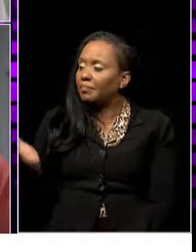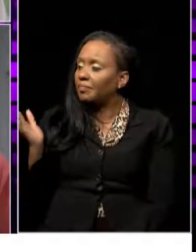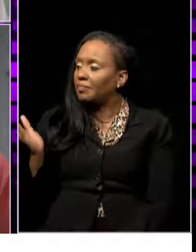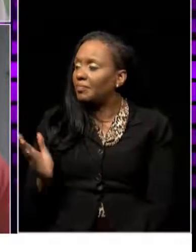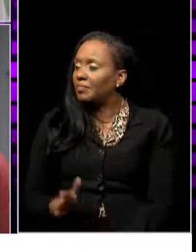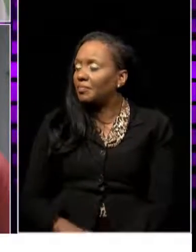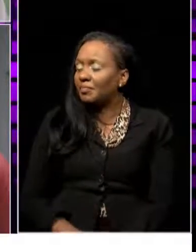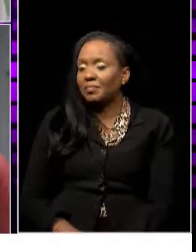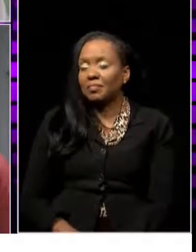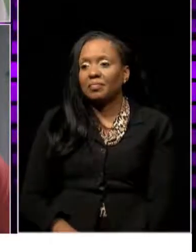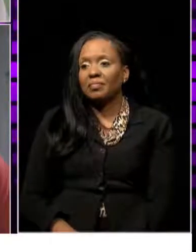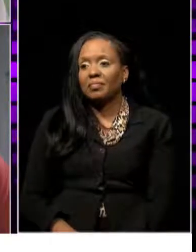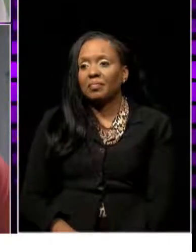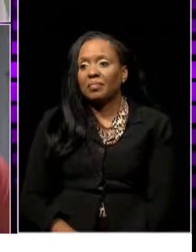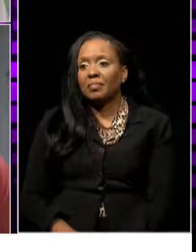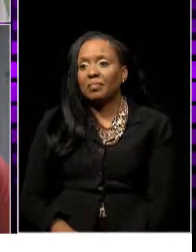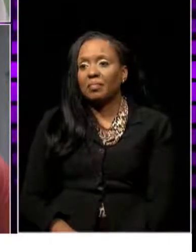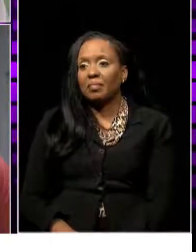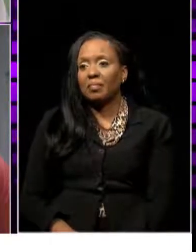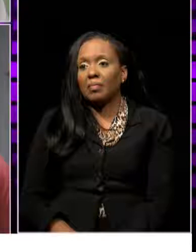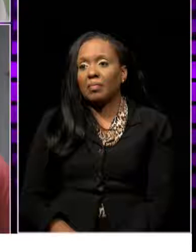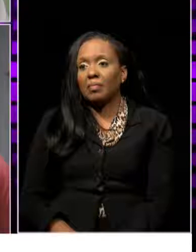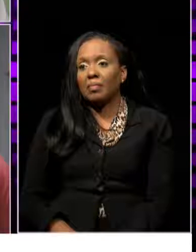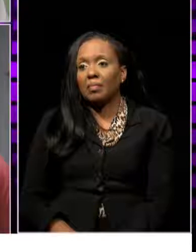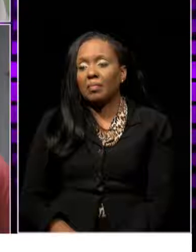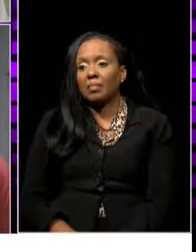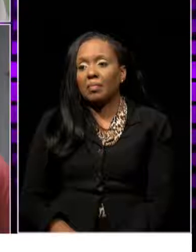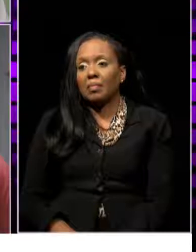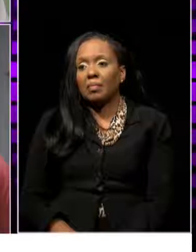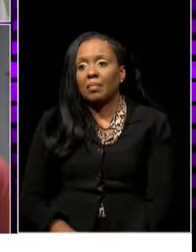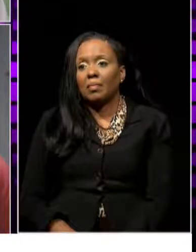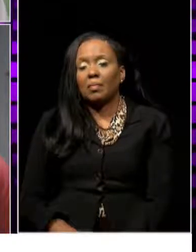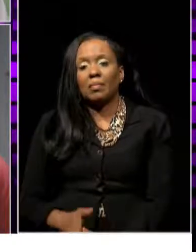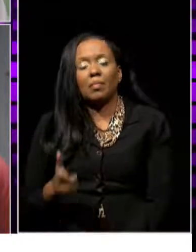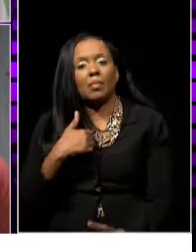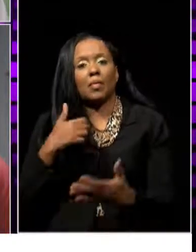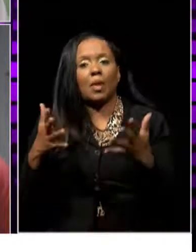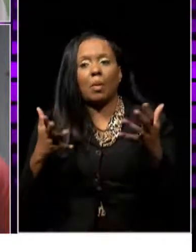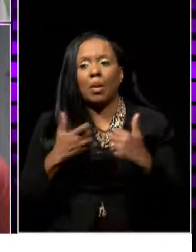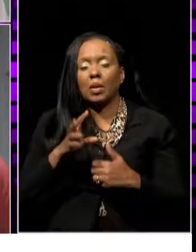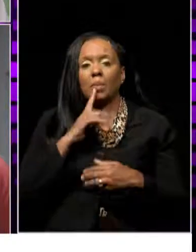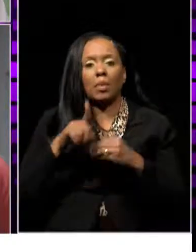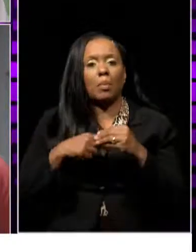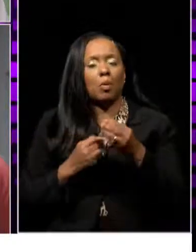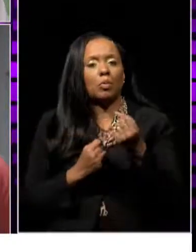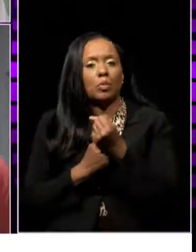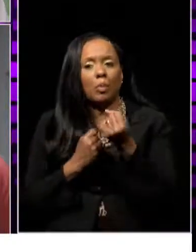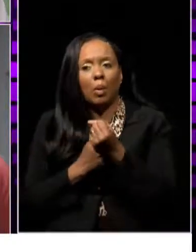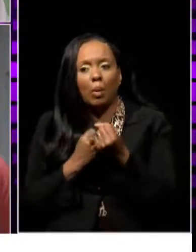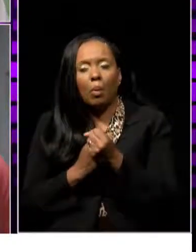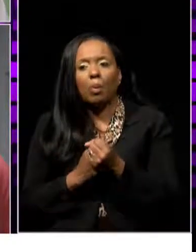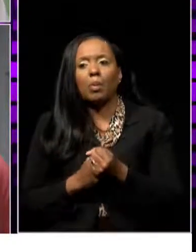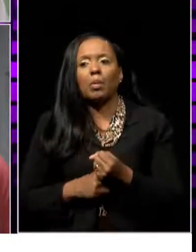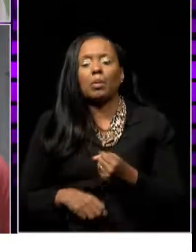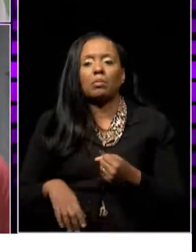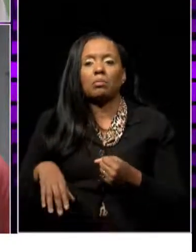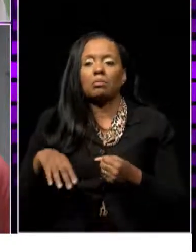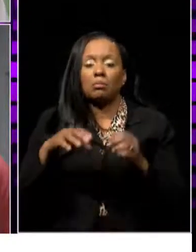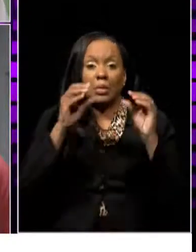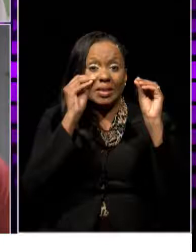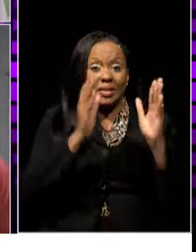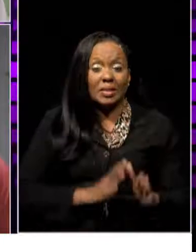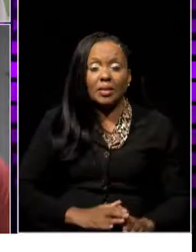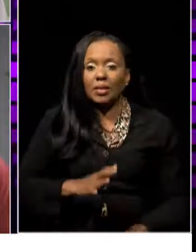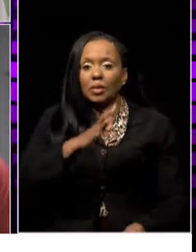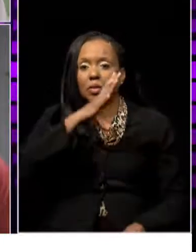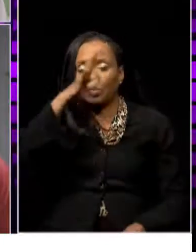Yes, that was what I actually wanted to speak about in terms of the triangulation of support for the students. I think that if